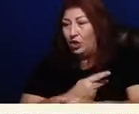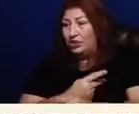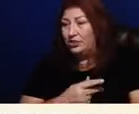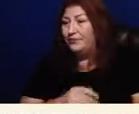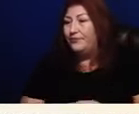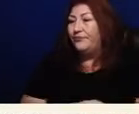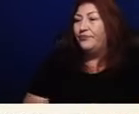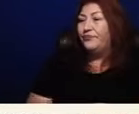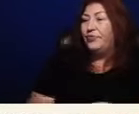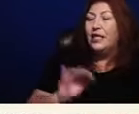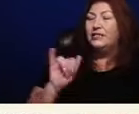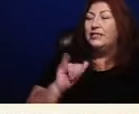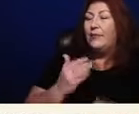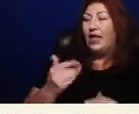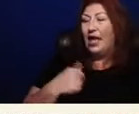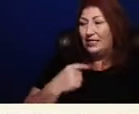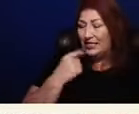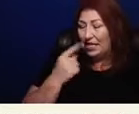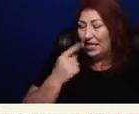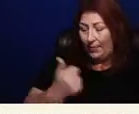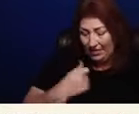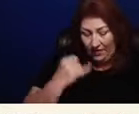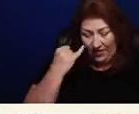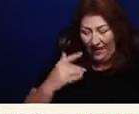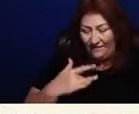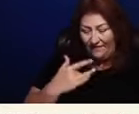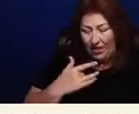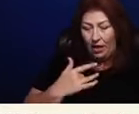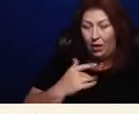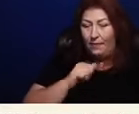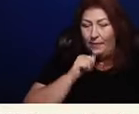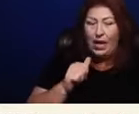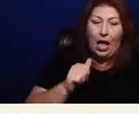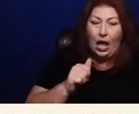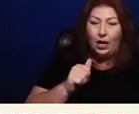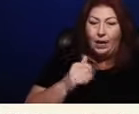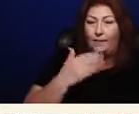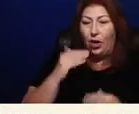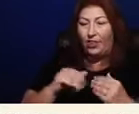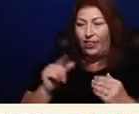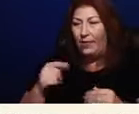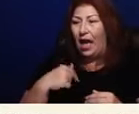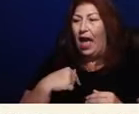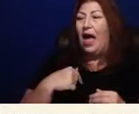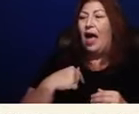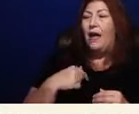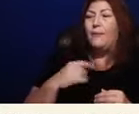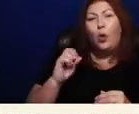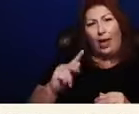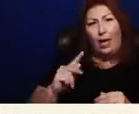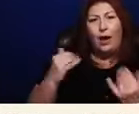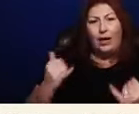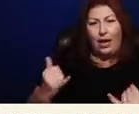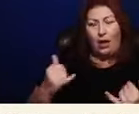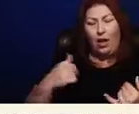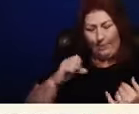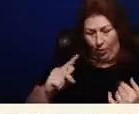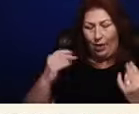thing I keep saying to myself, if I'm feeling less than, you know, comparing myself to others, is I am okay right now. I am okay right